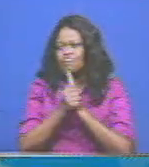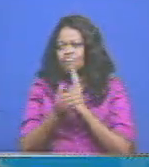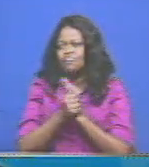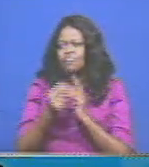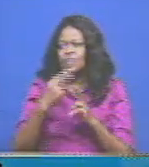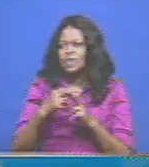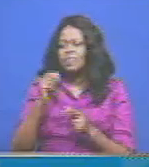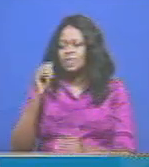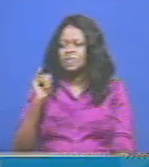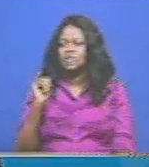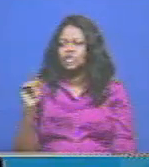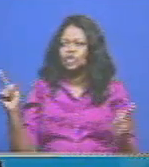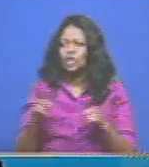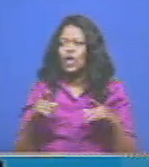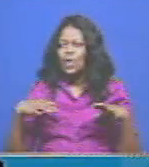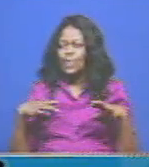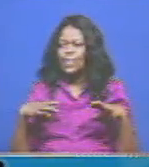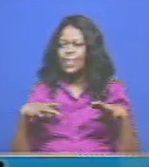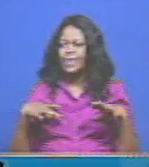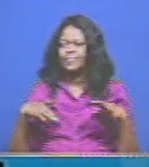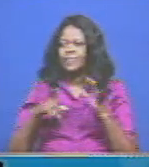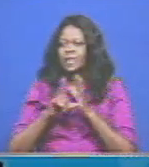We're taking a short quick break, but my colleague